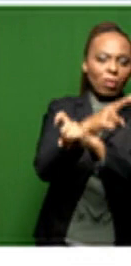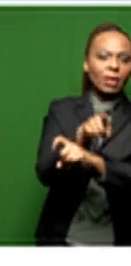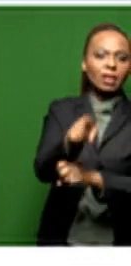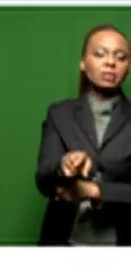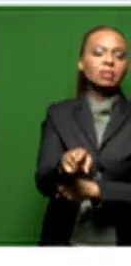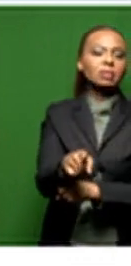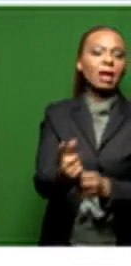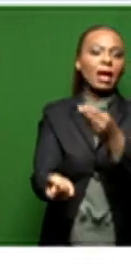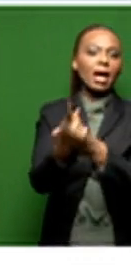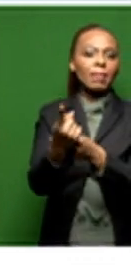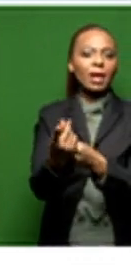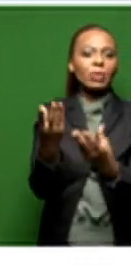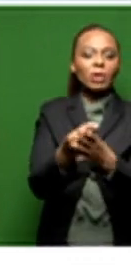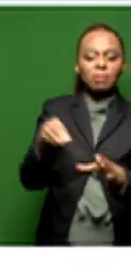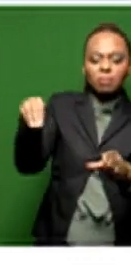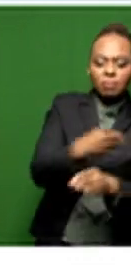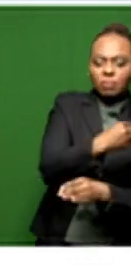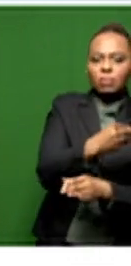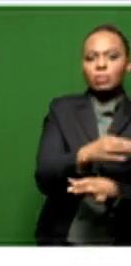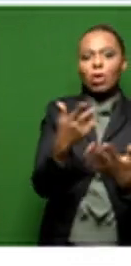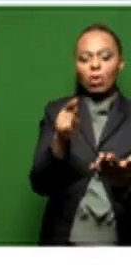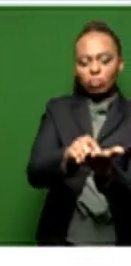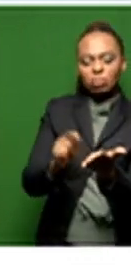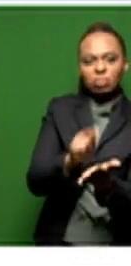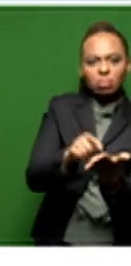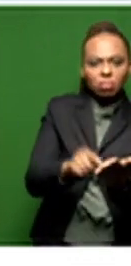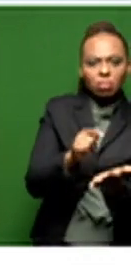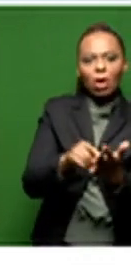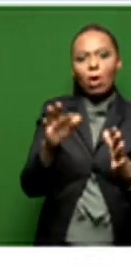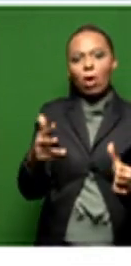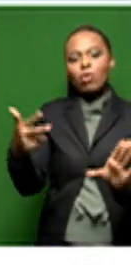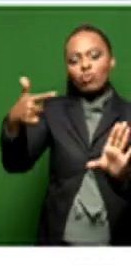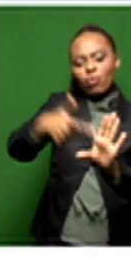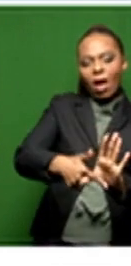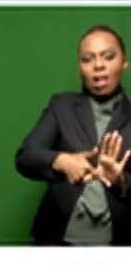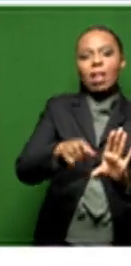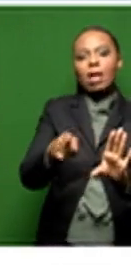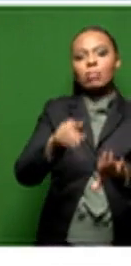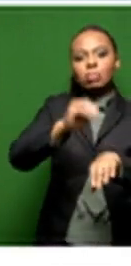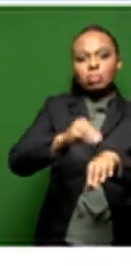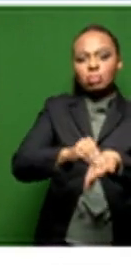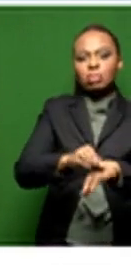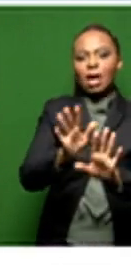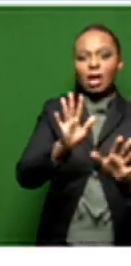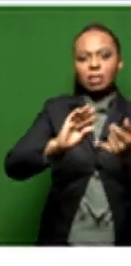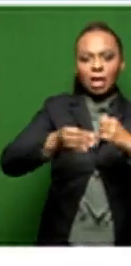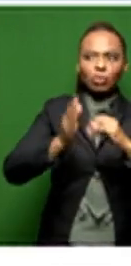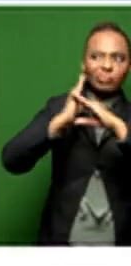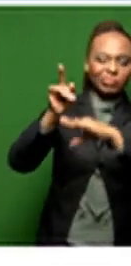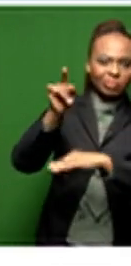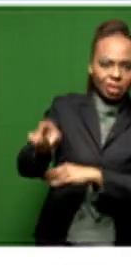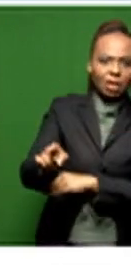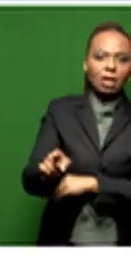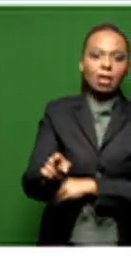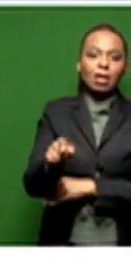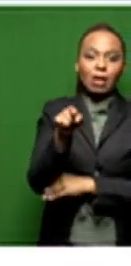the terminals, with the credit card machines, with the pumps or anything out there, it is quite convenient and secure and safe